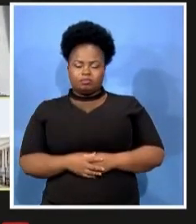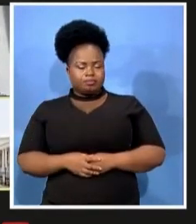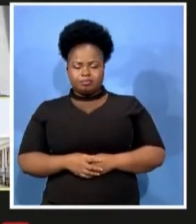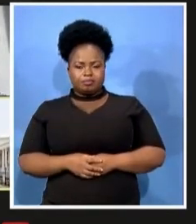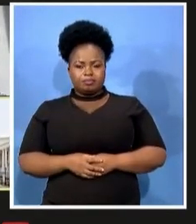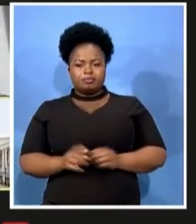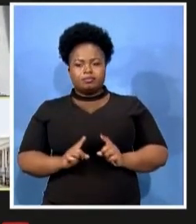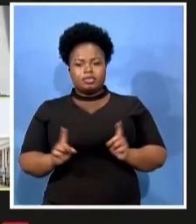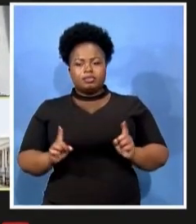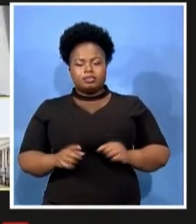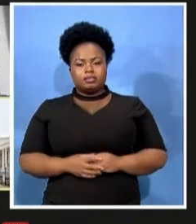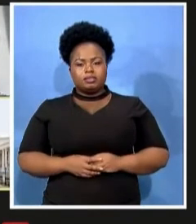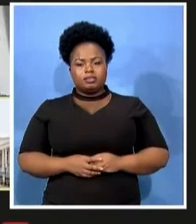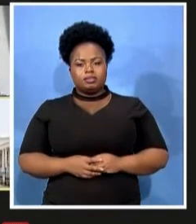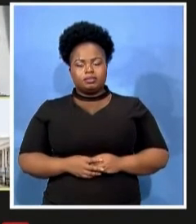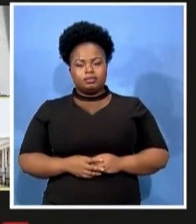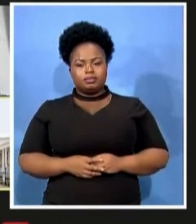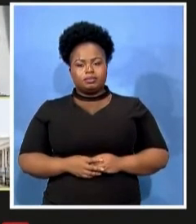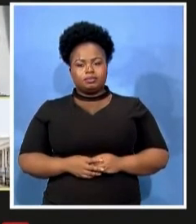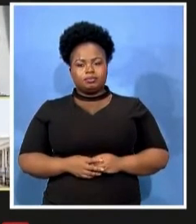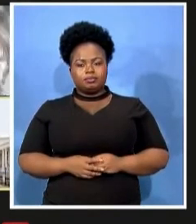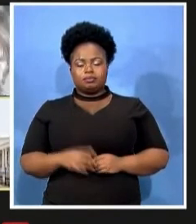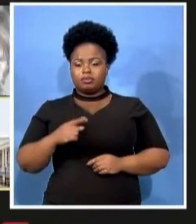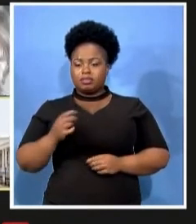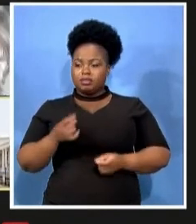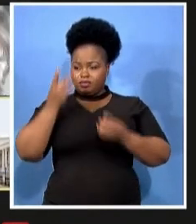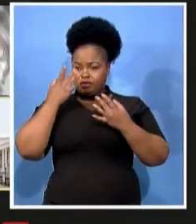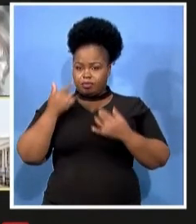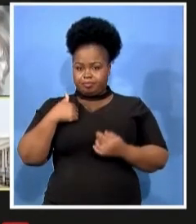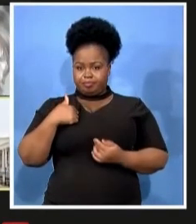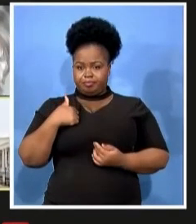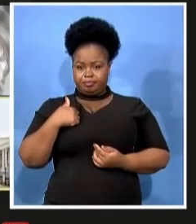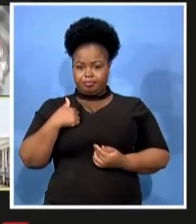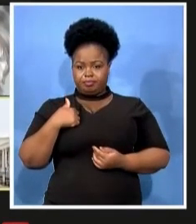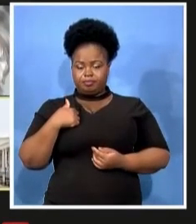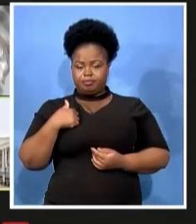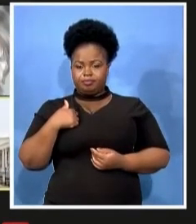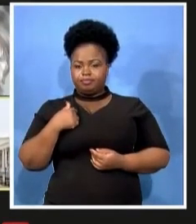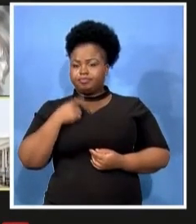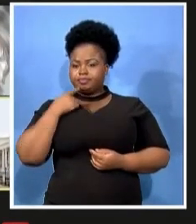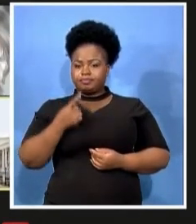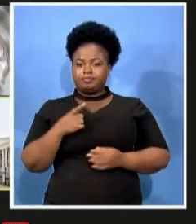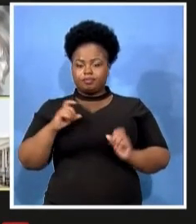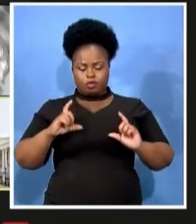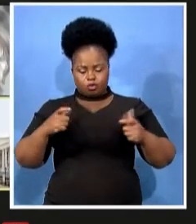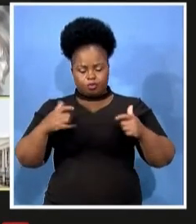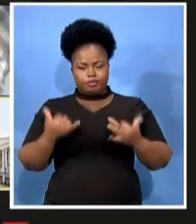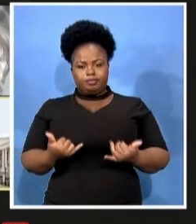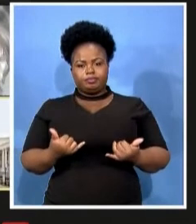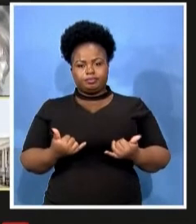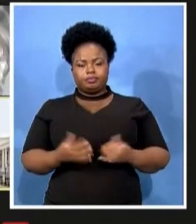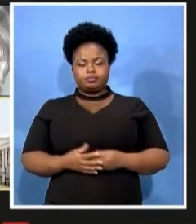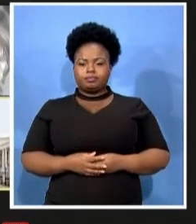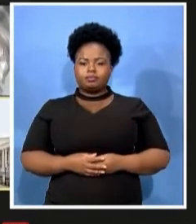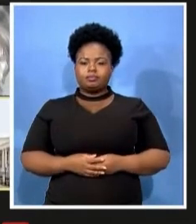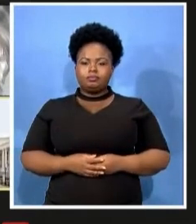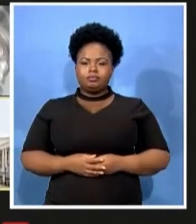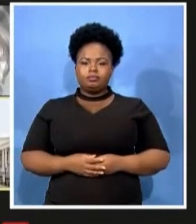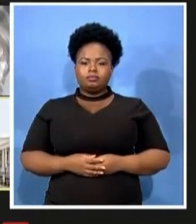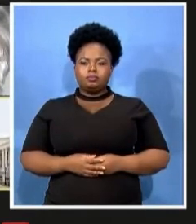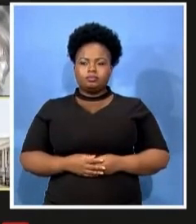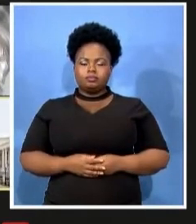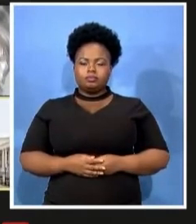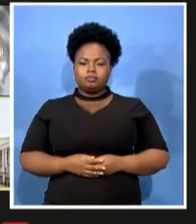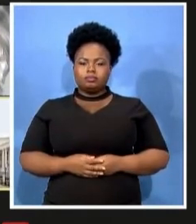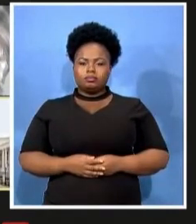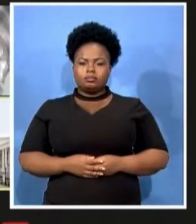instruction that was coming in from me that this committee must up the game. You are actually supposed to be playing